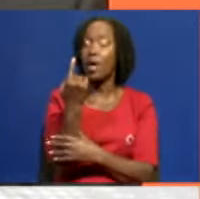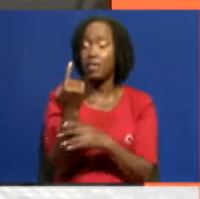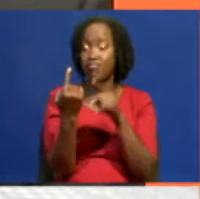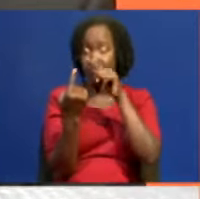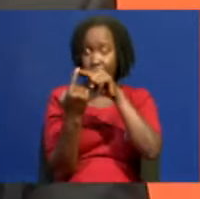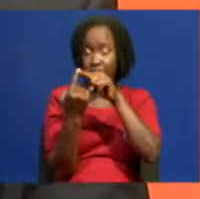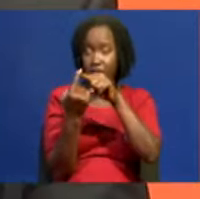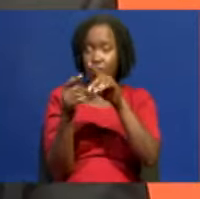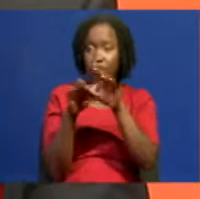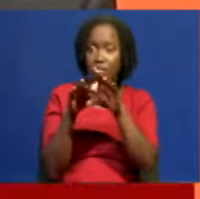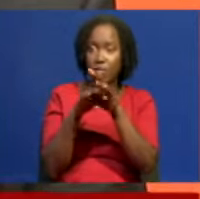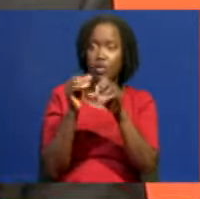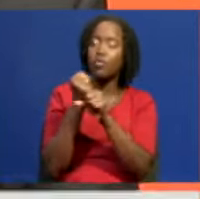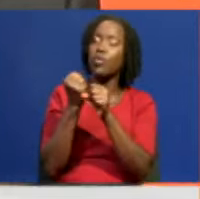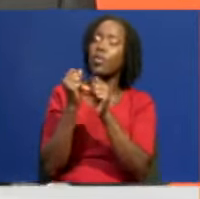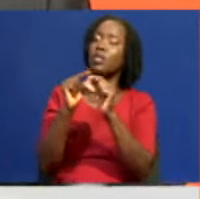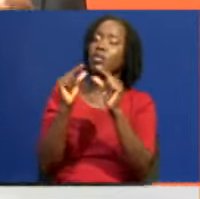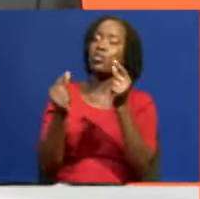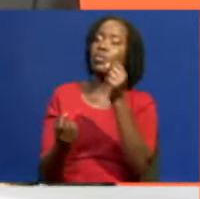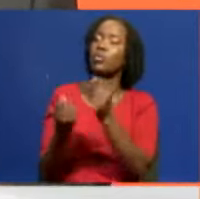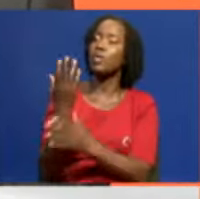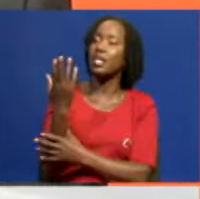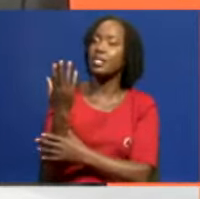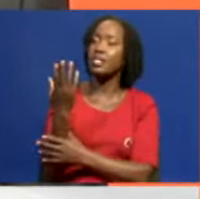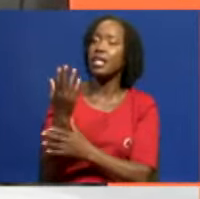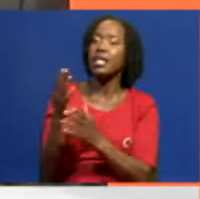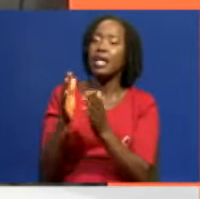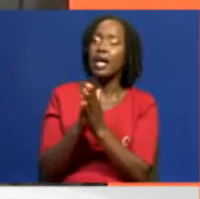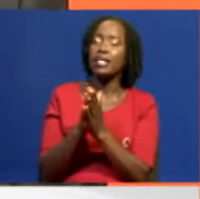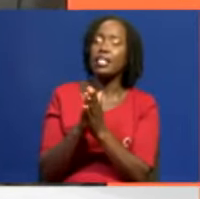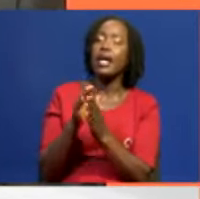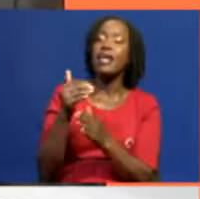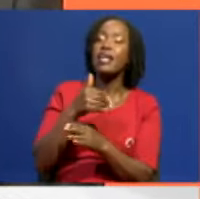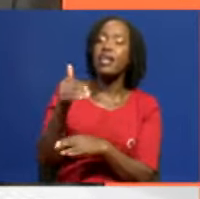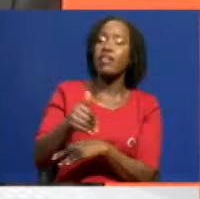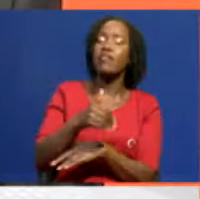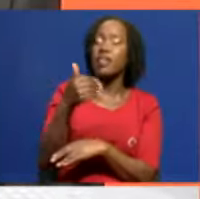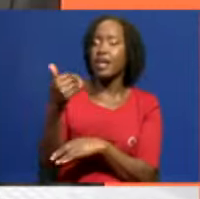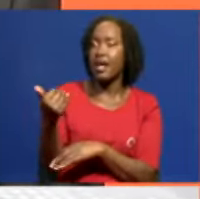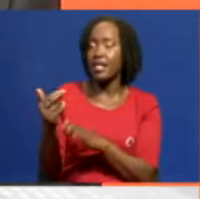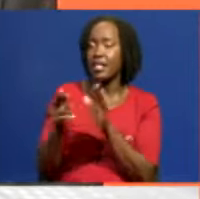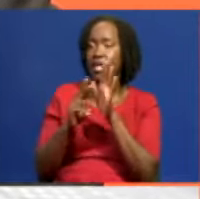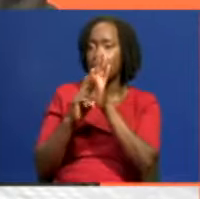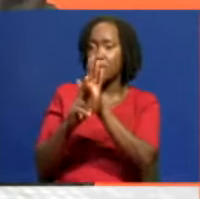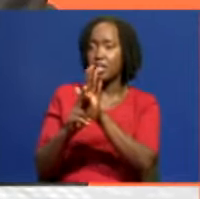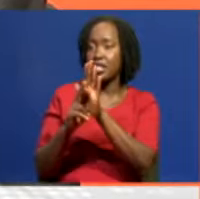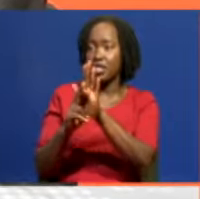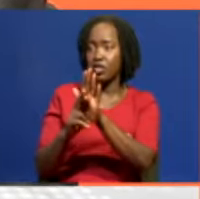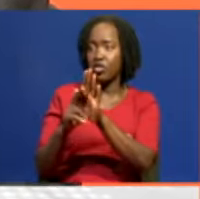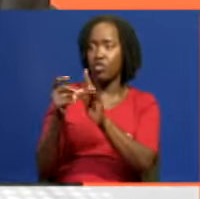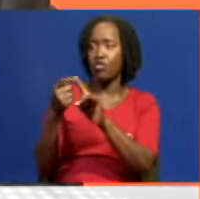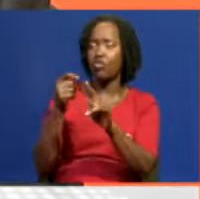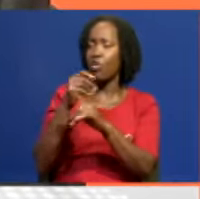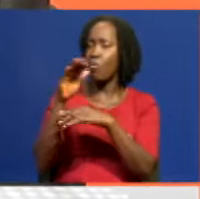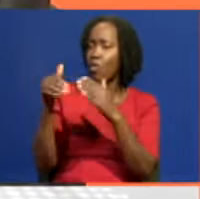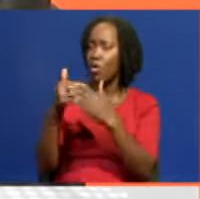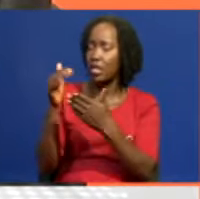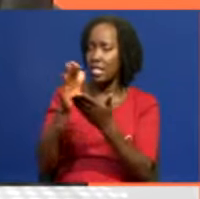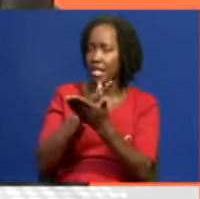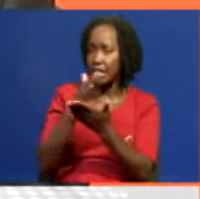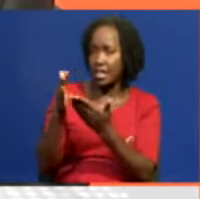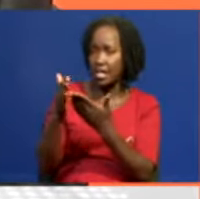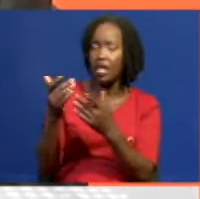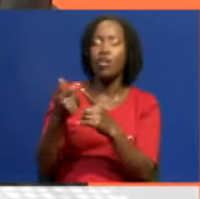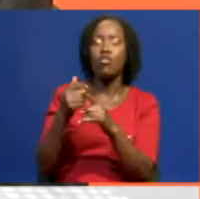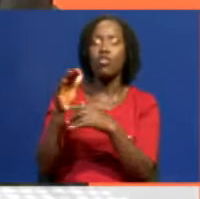members of the working group that will be launched. We have every other representation from all the sectors,